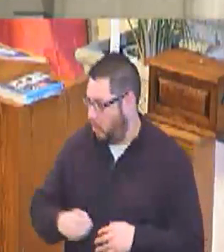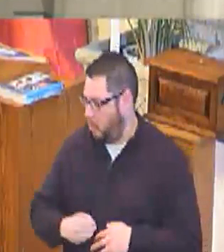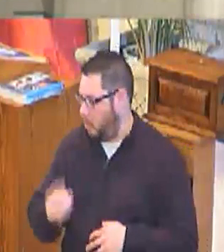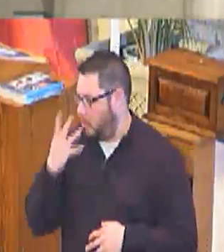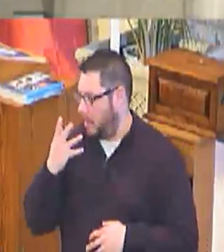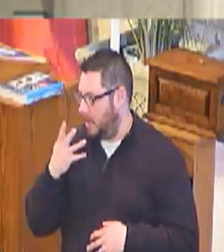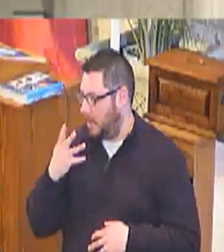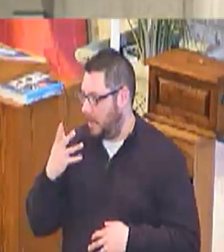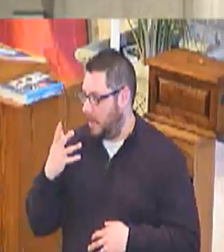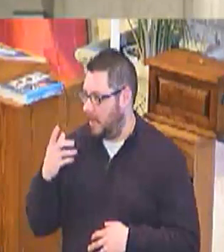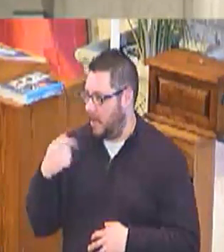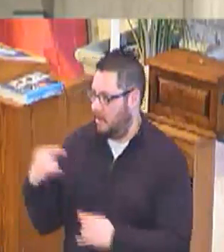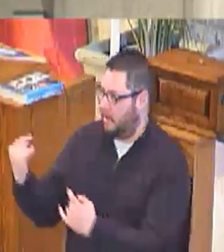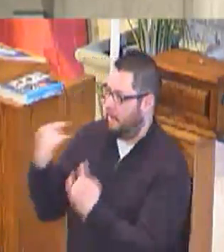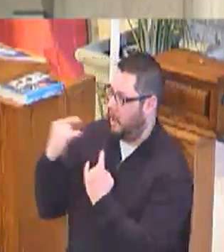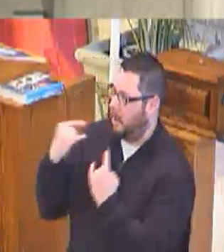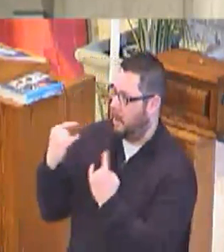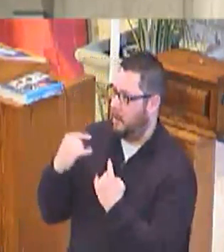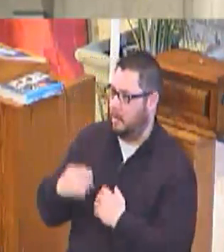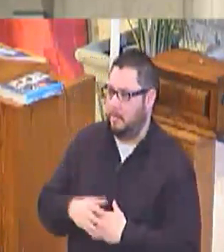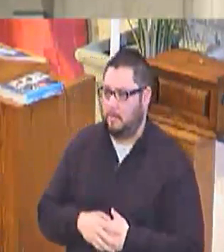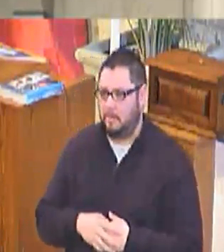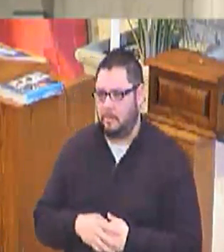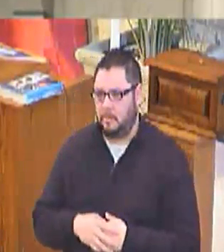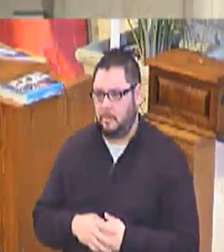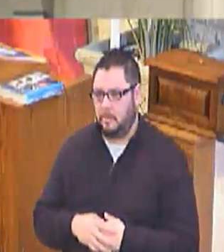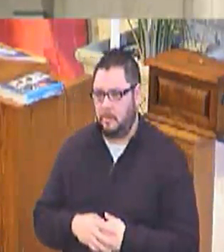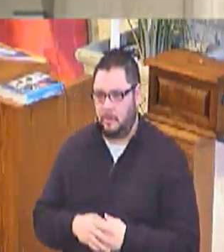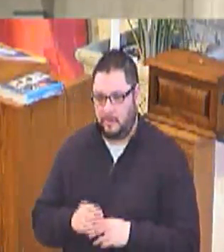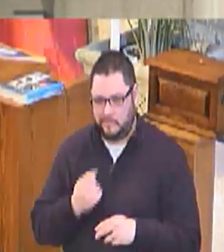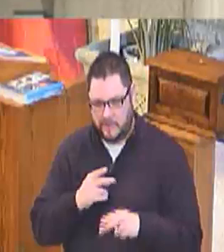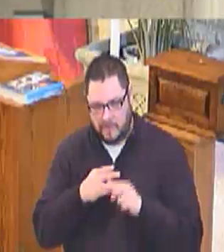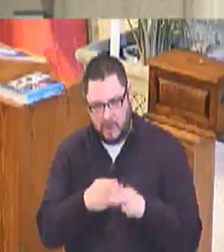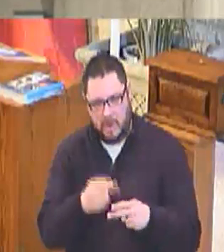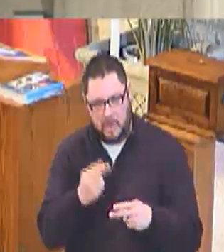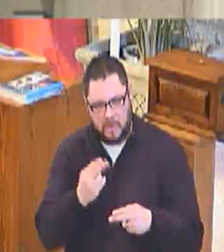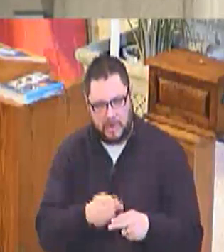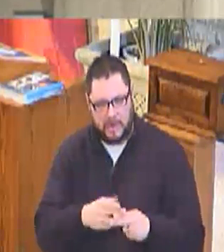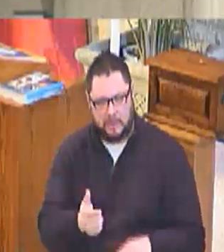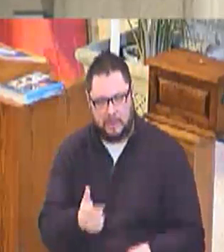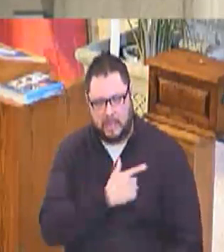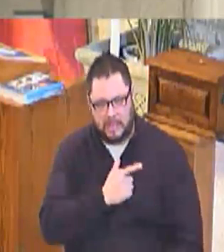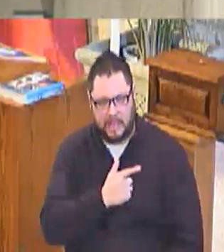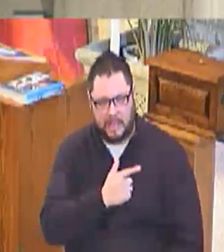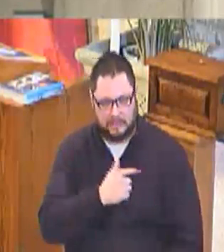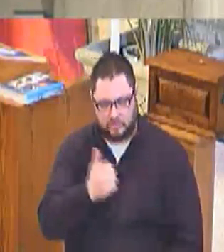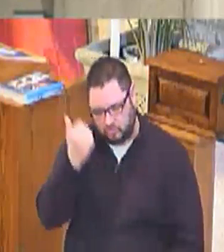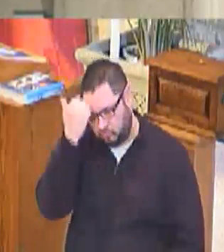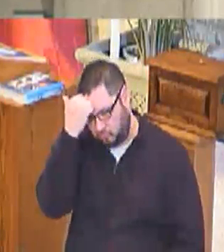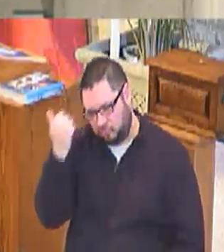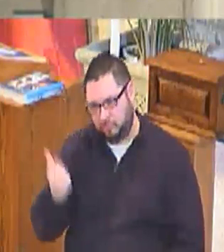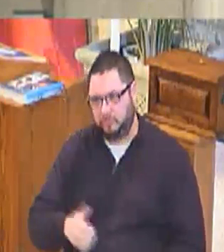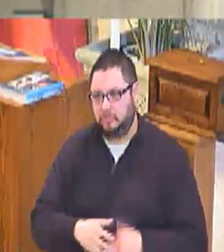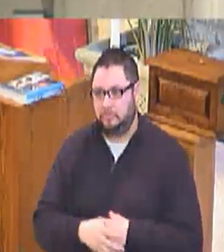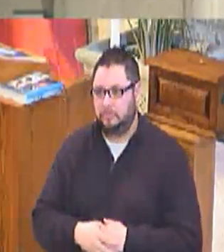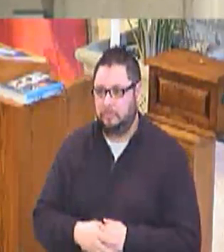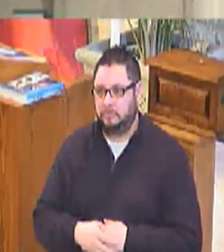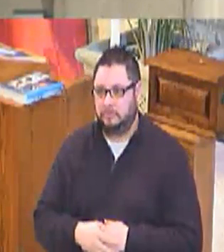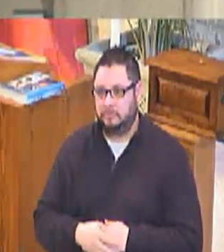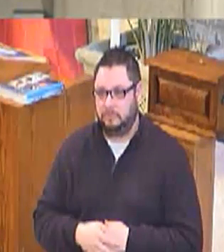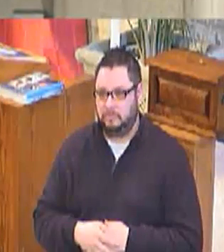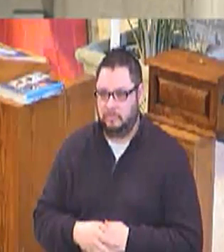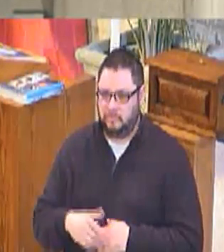being mocked for that. Being called names like lazy or stupid,